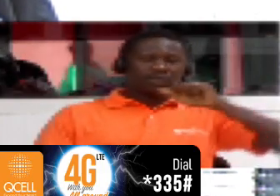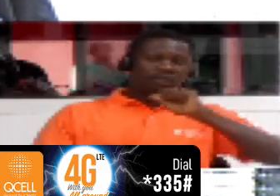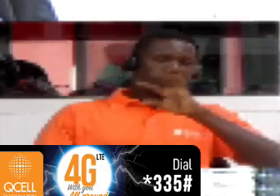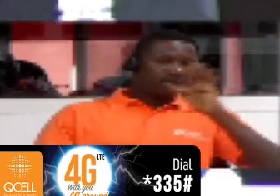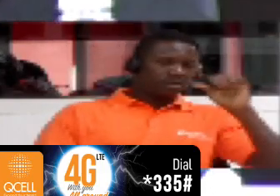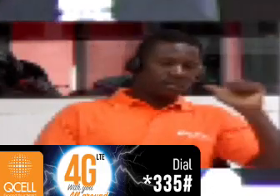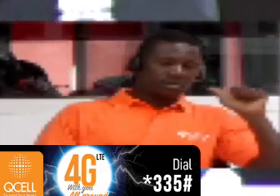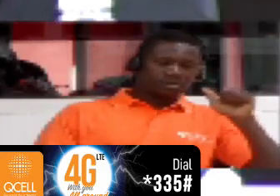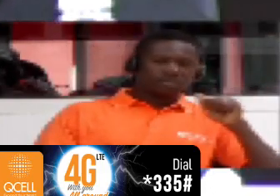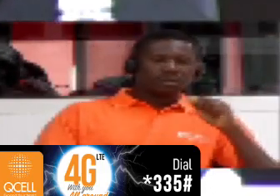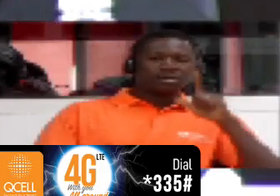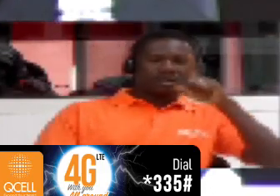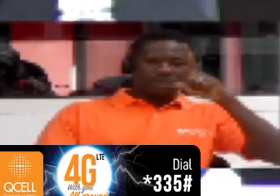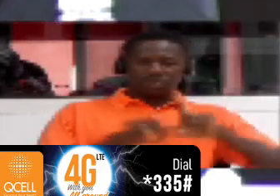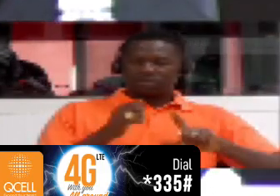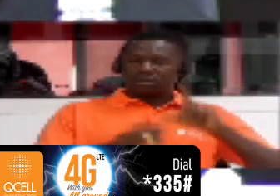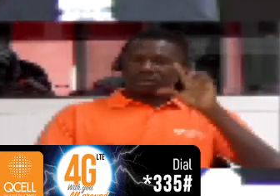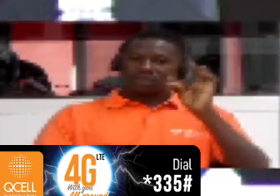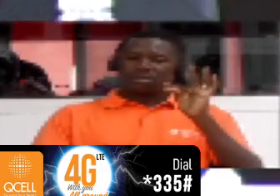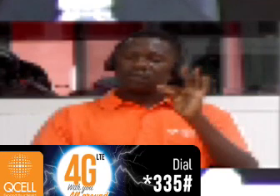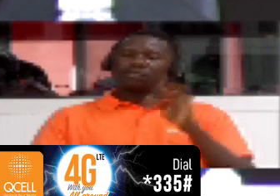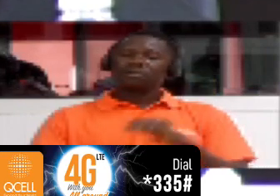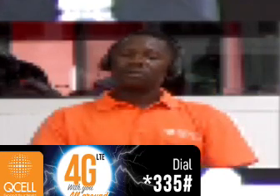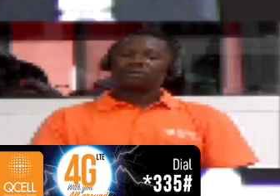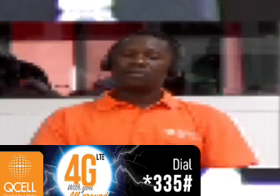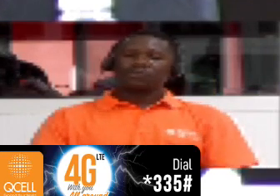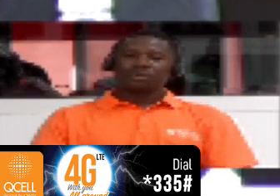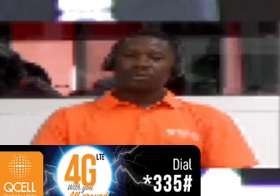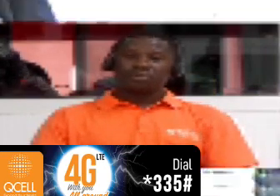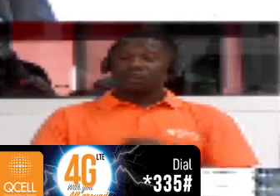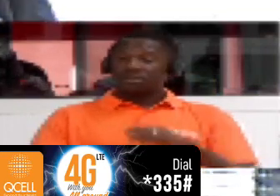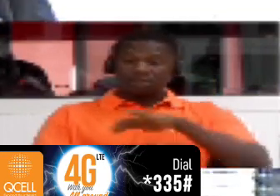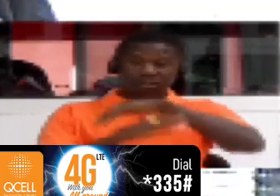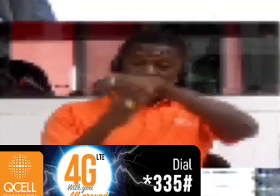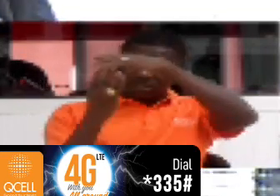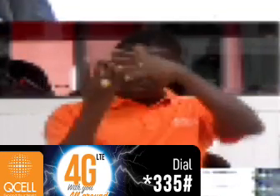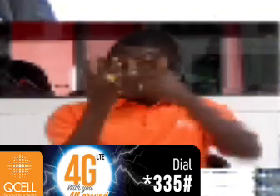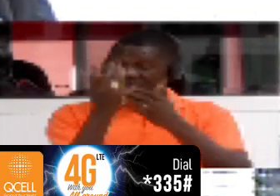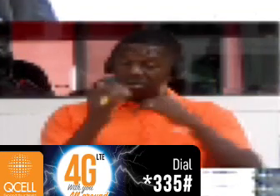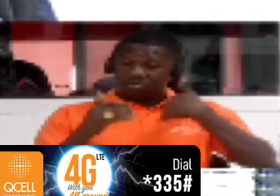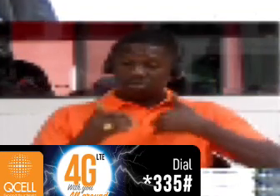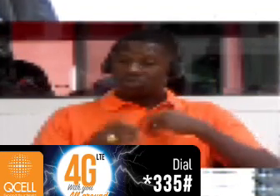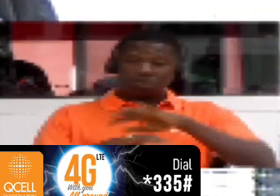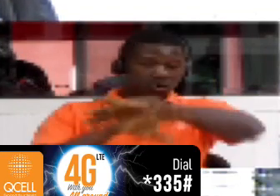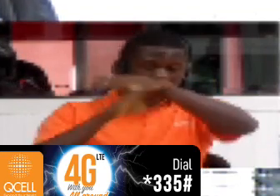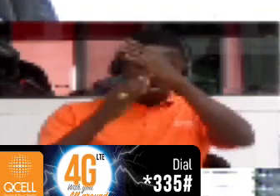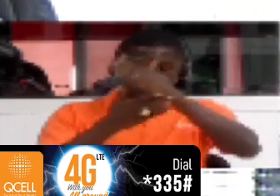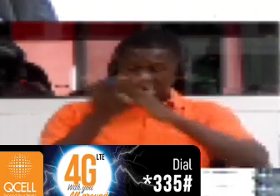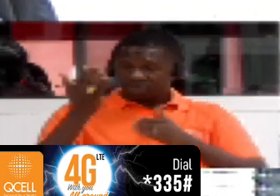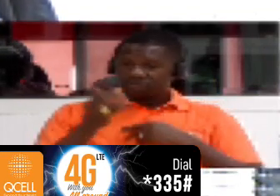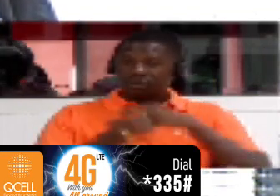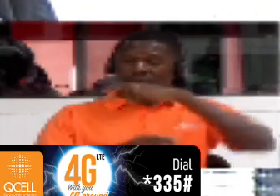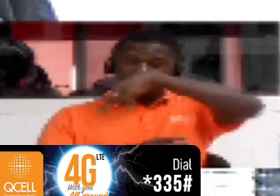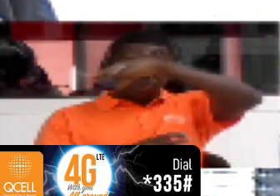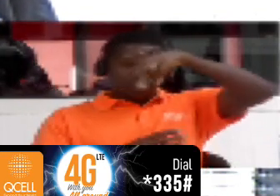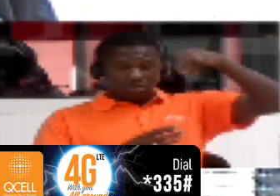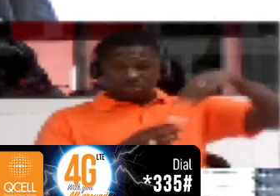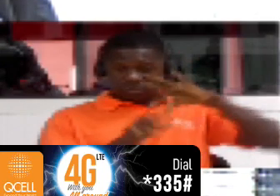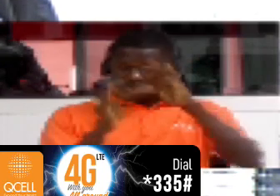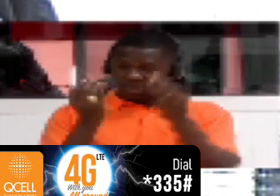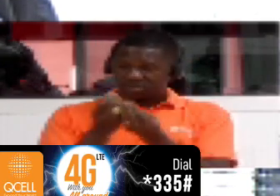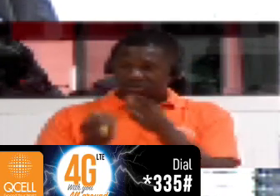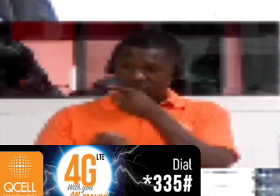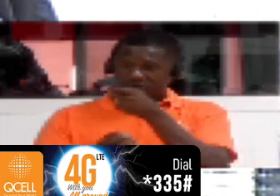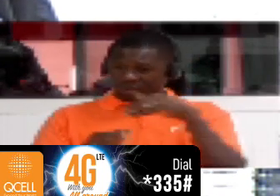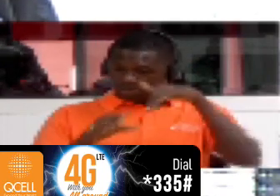And were these people all part of the patrol team? Which you were a member of? Patrol team le kono banga